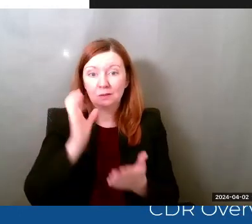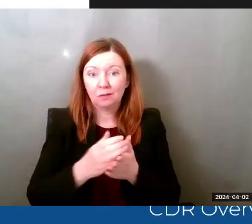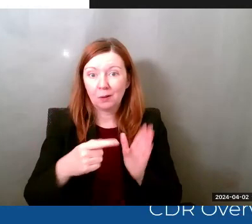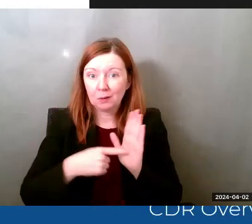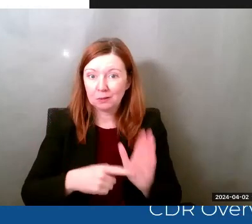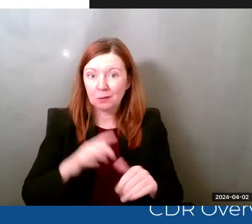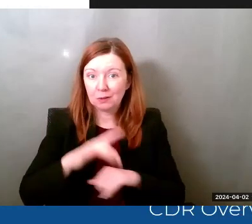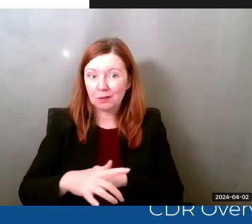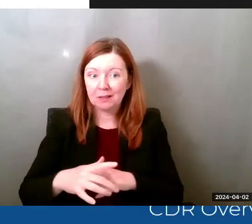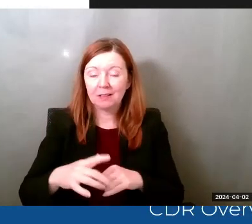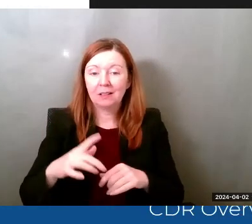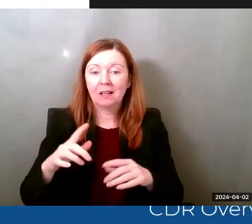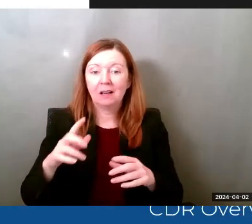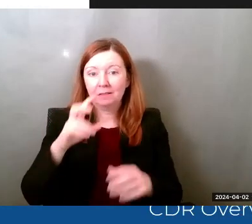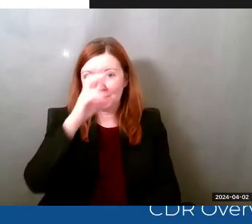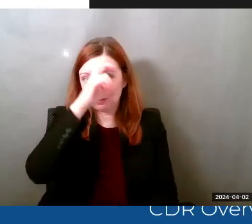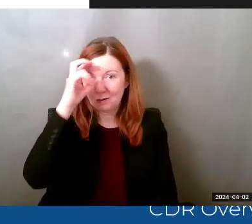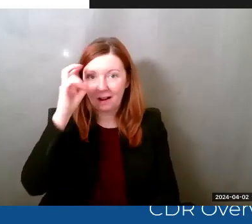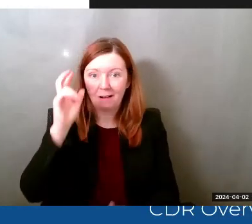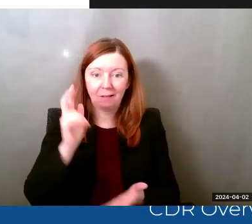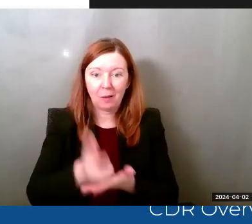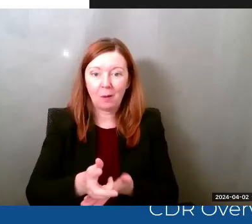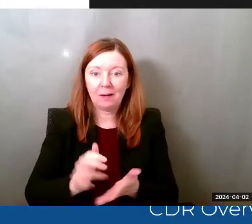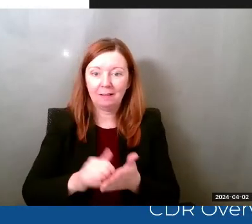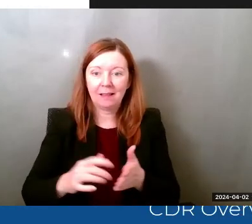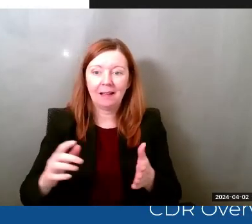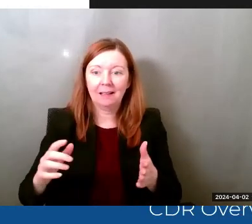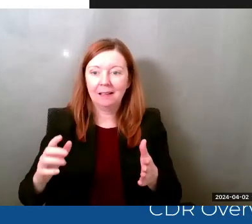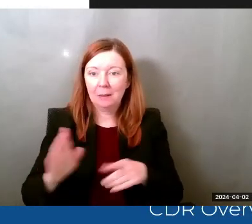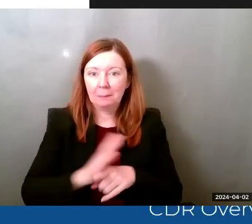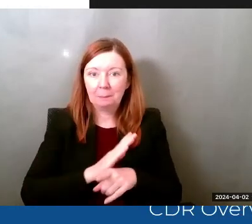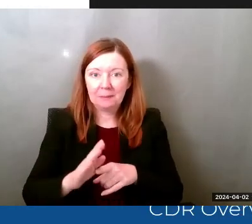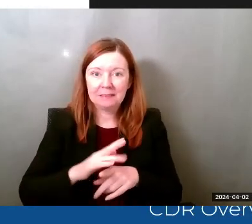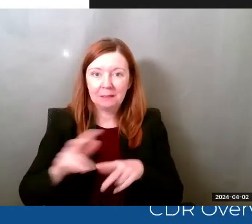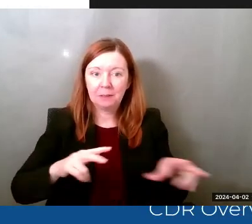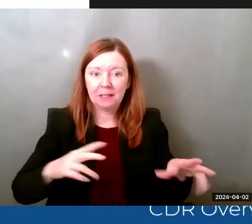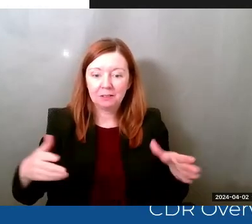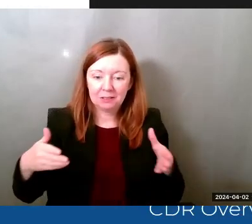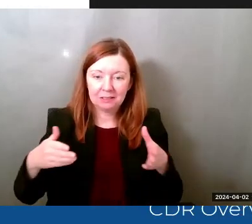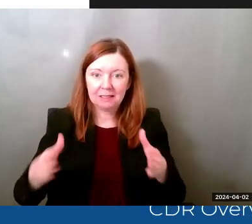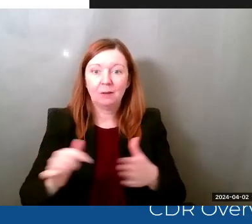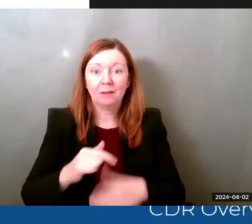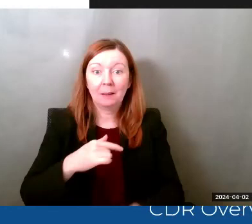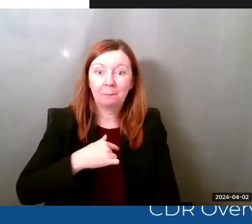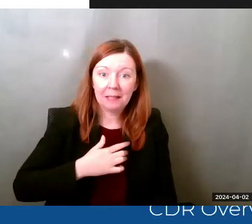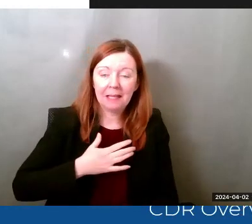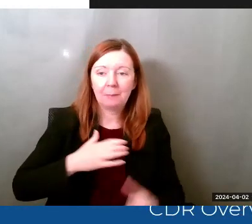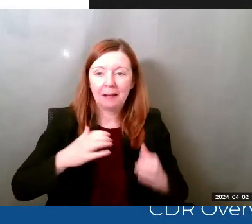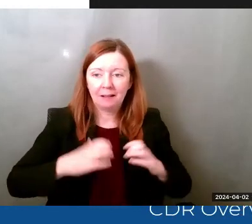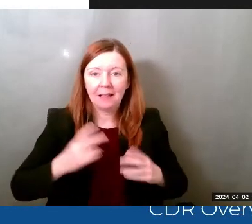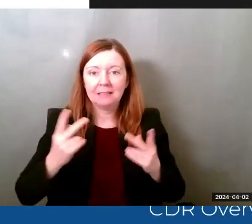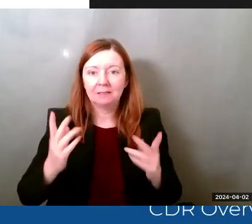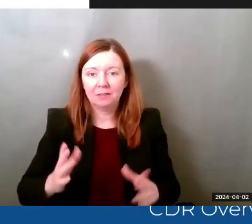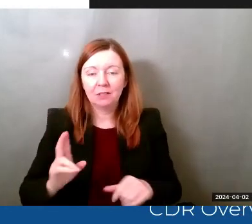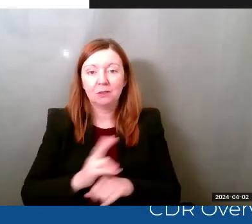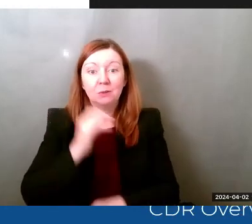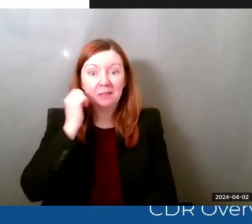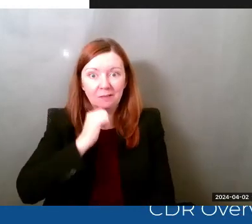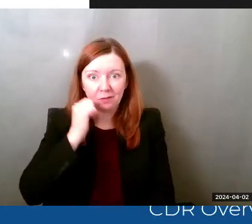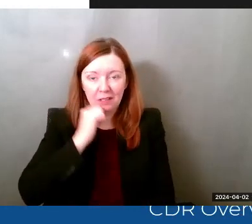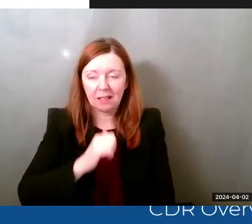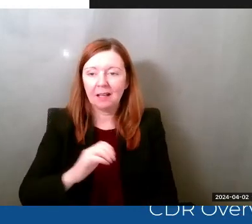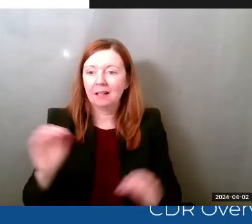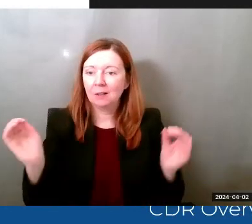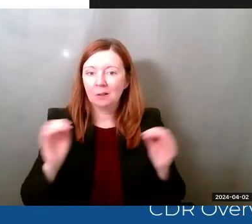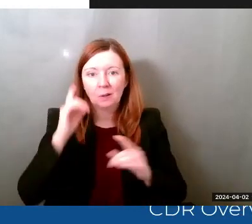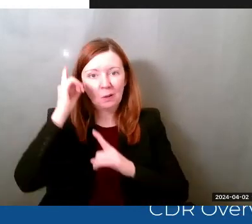during this meeting of a truck load-in bay that crosses a busy pedestrian sidewalk that I and our clients and visitors use every day. There was